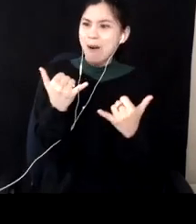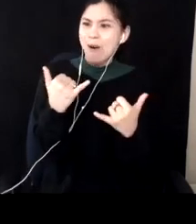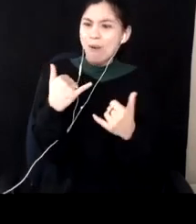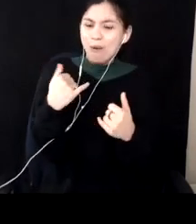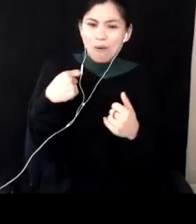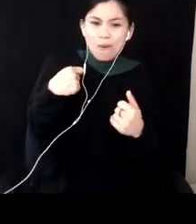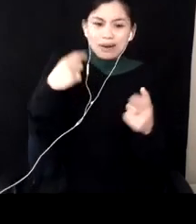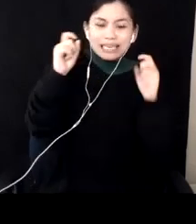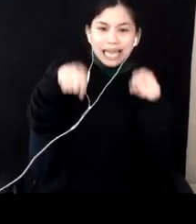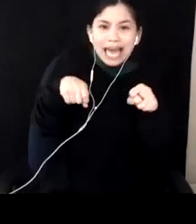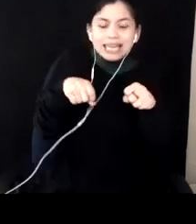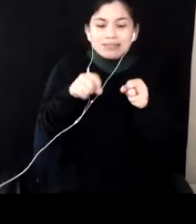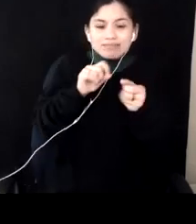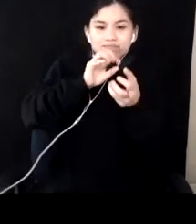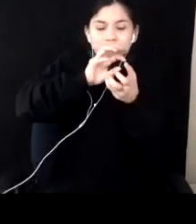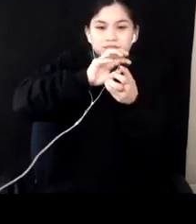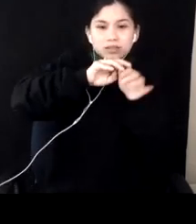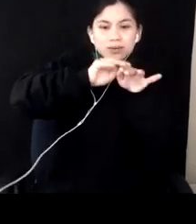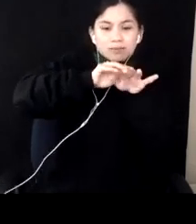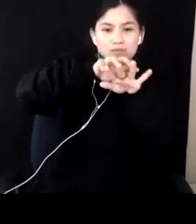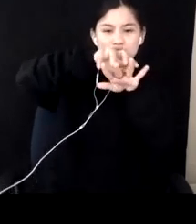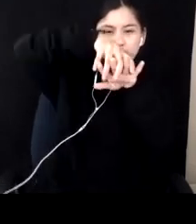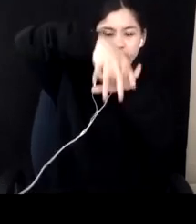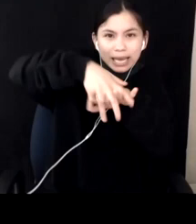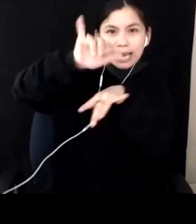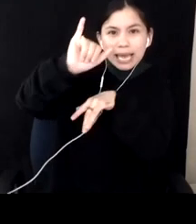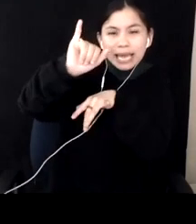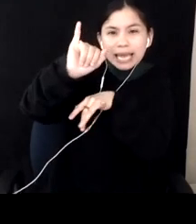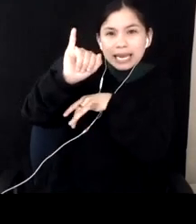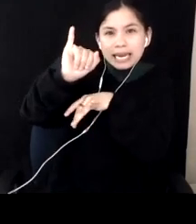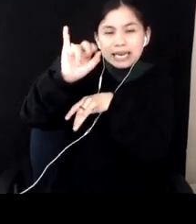be built into her curriculum in a sense.